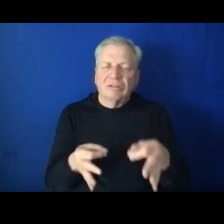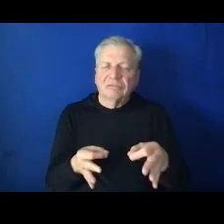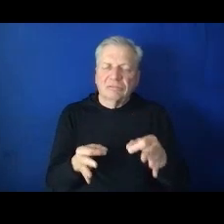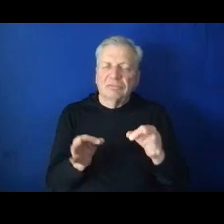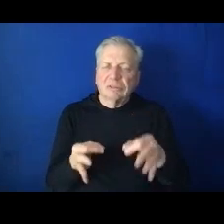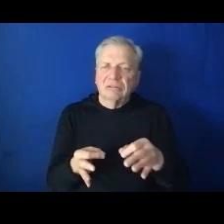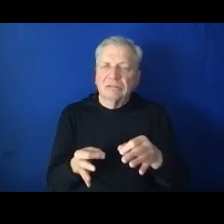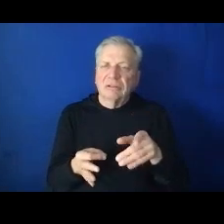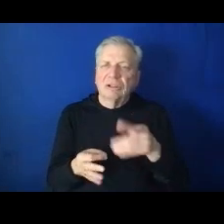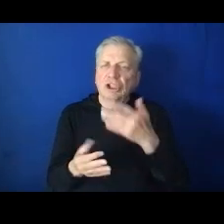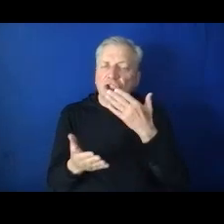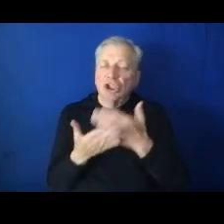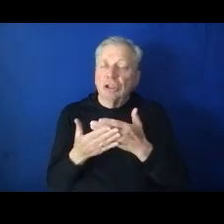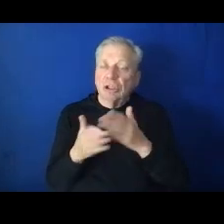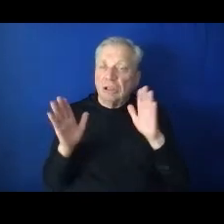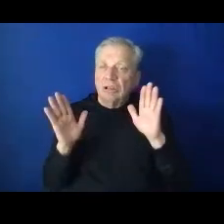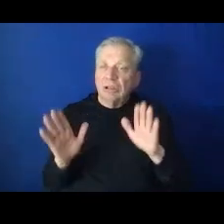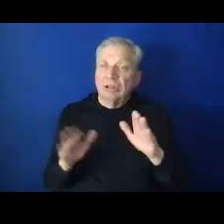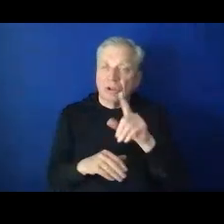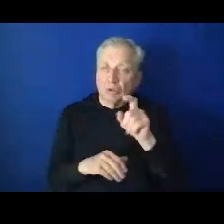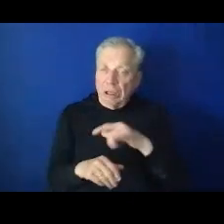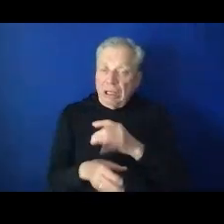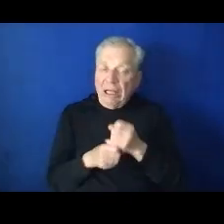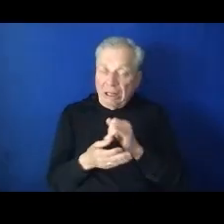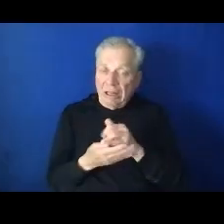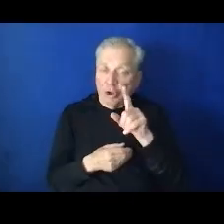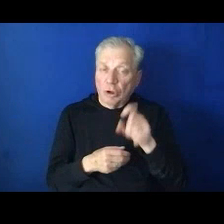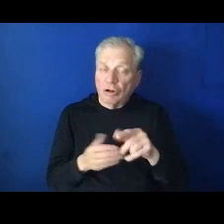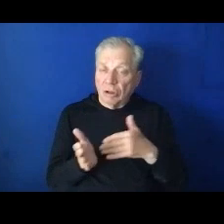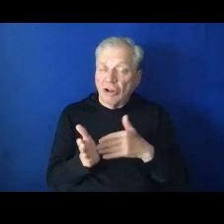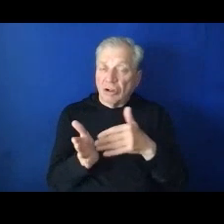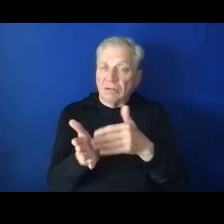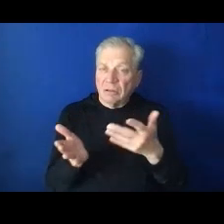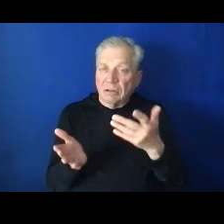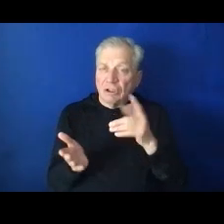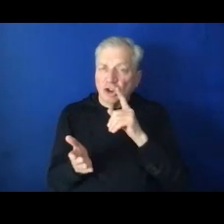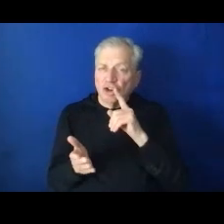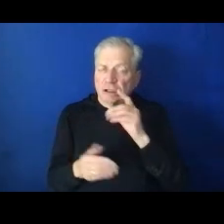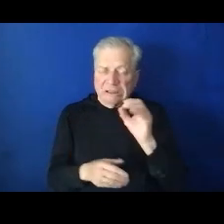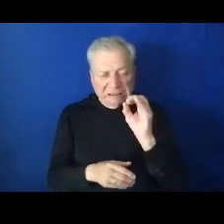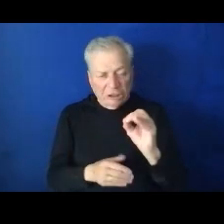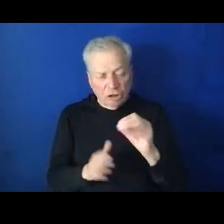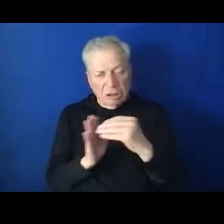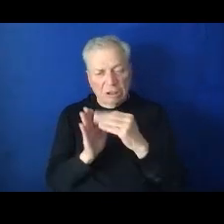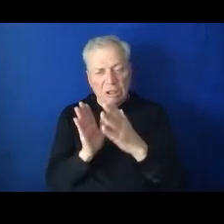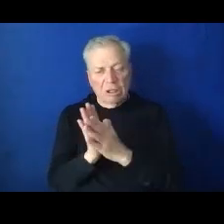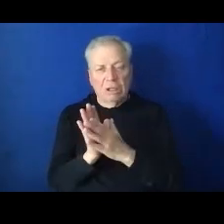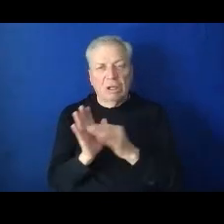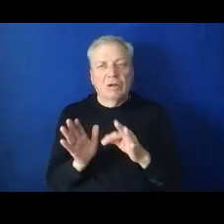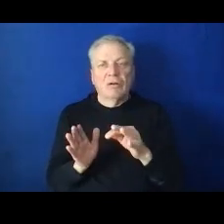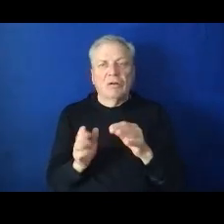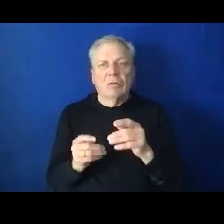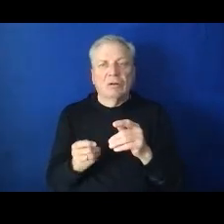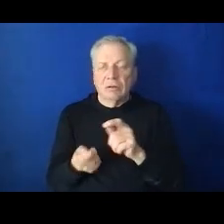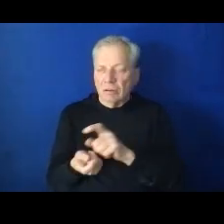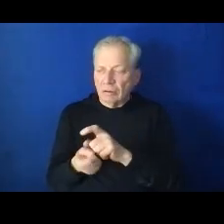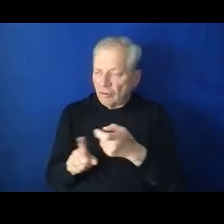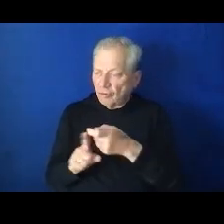is an excellent question. And I get that question a lot. There has been 0 documented cases of transmission from bison to